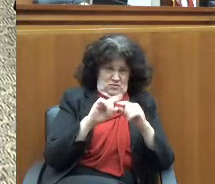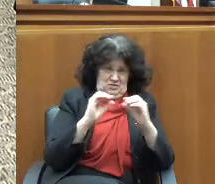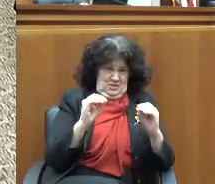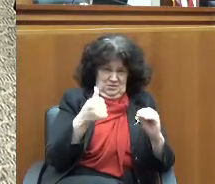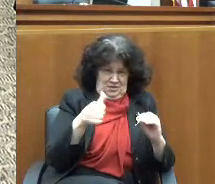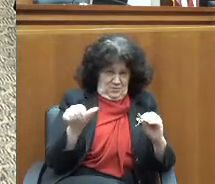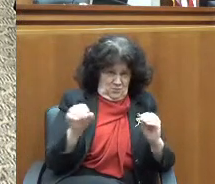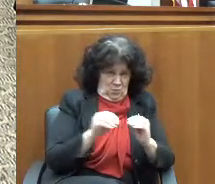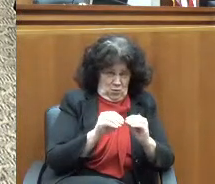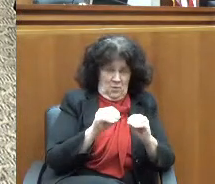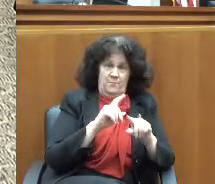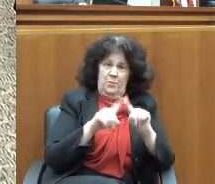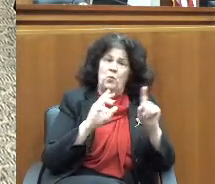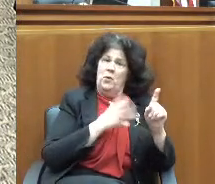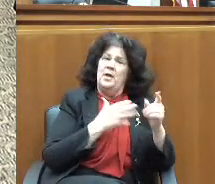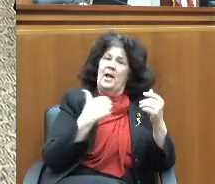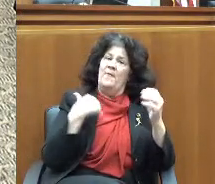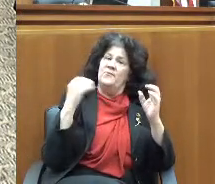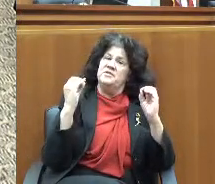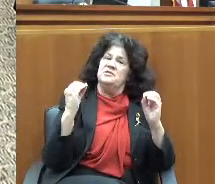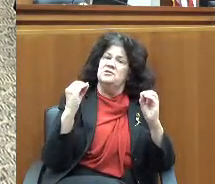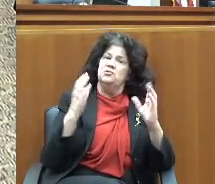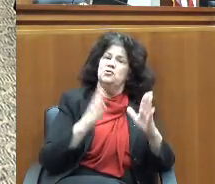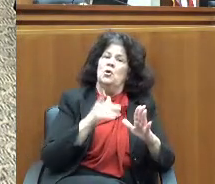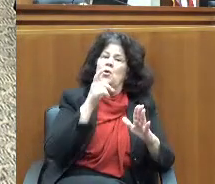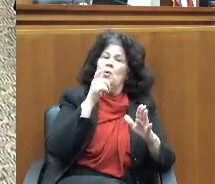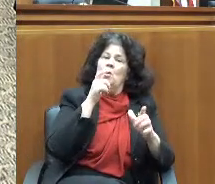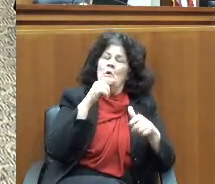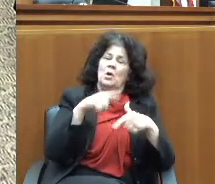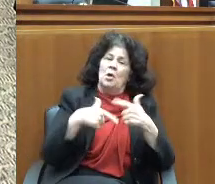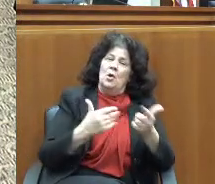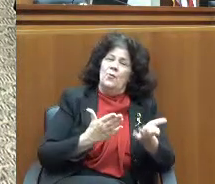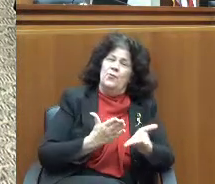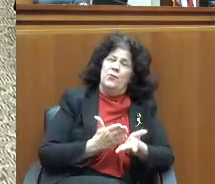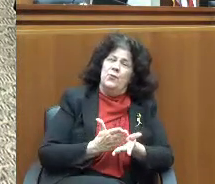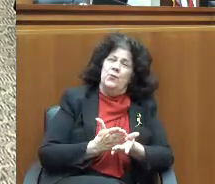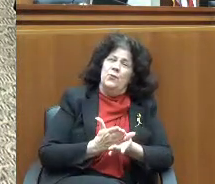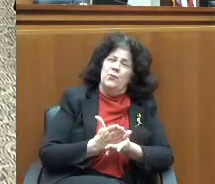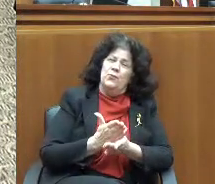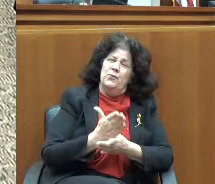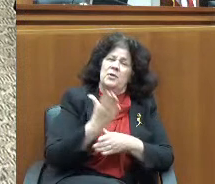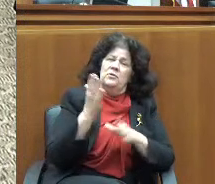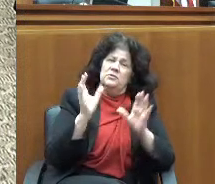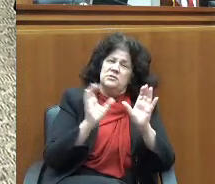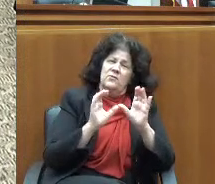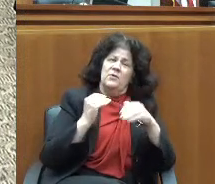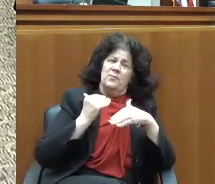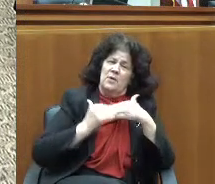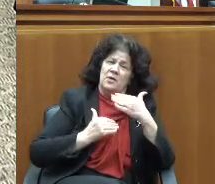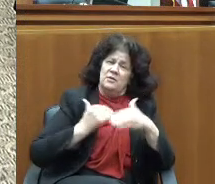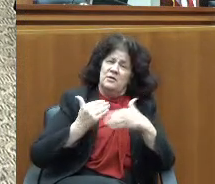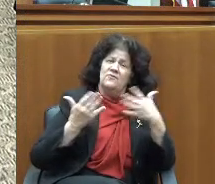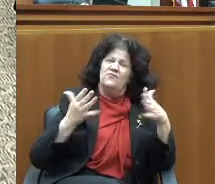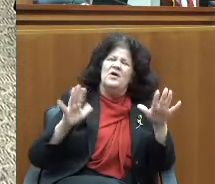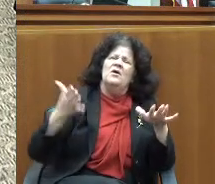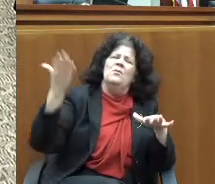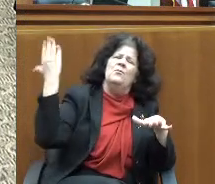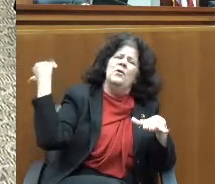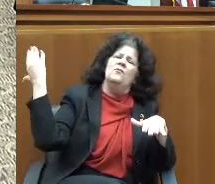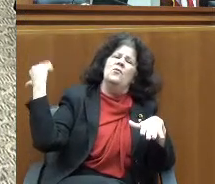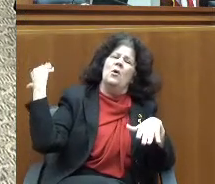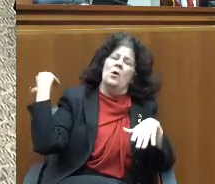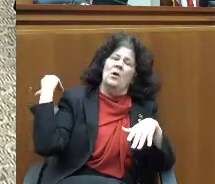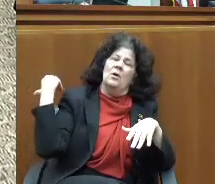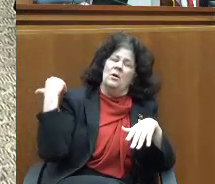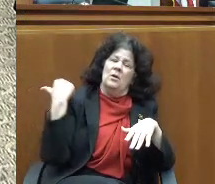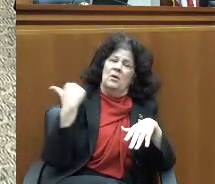teach. And yet we have teachers who have been through the certification process at one time, and that